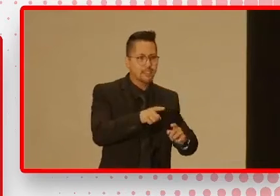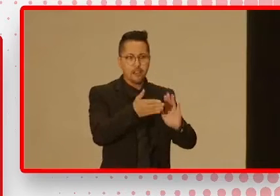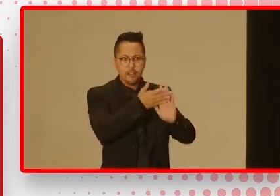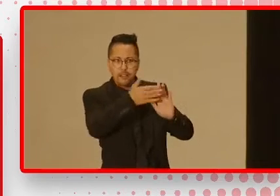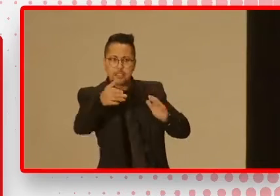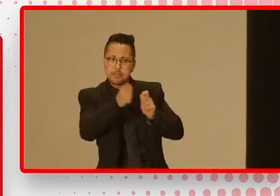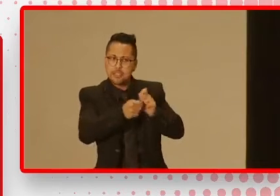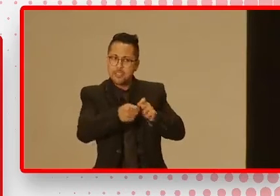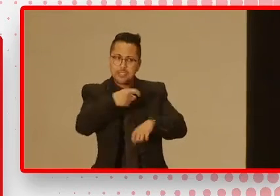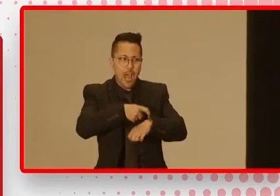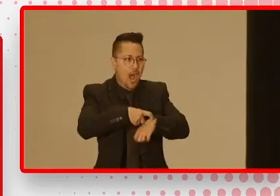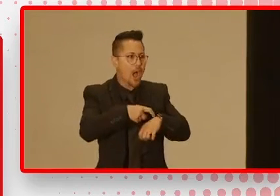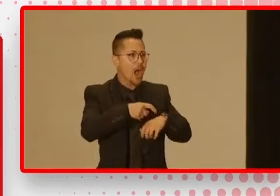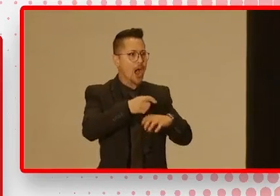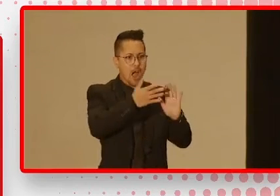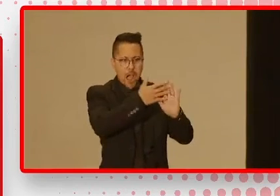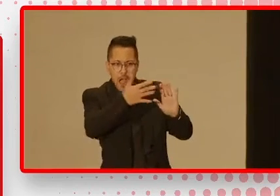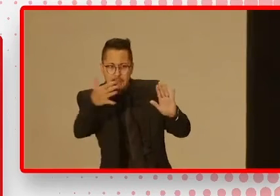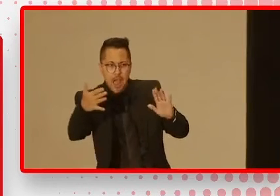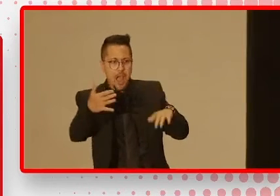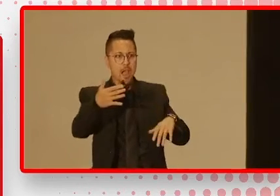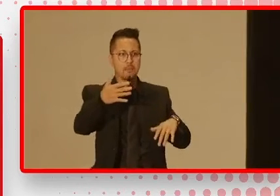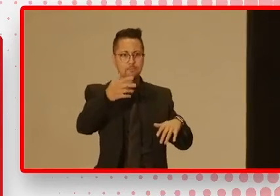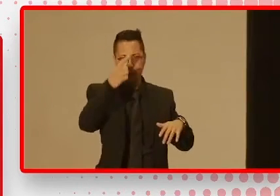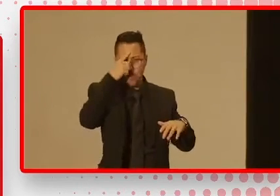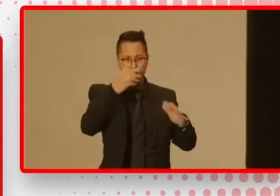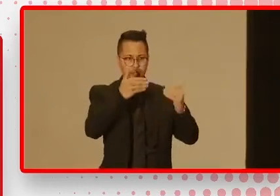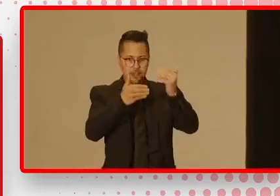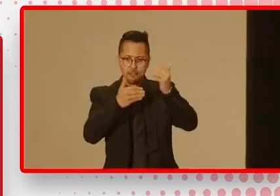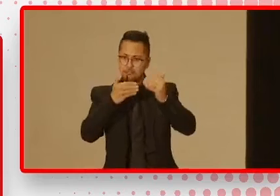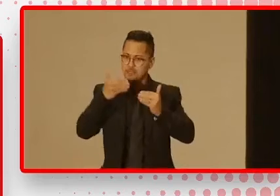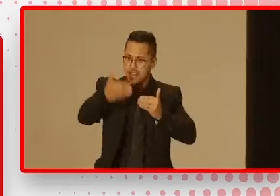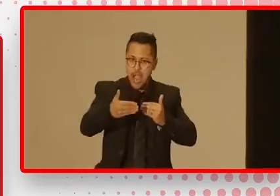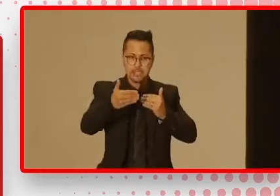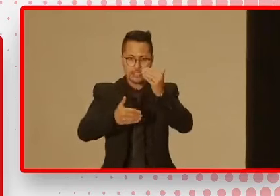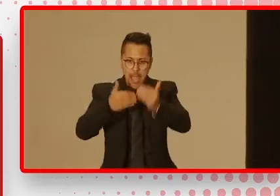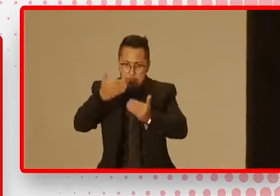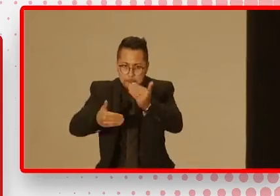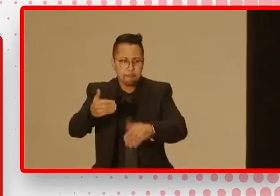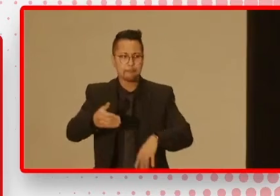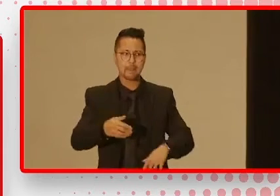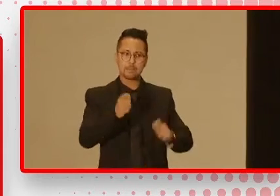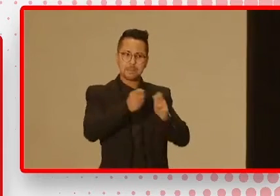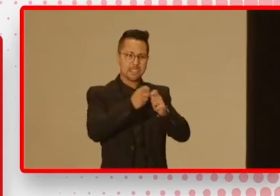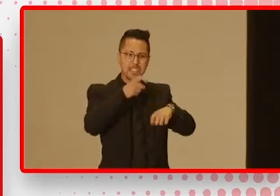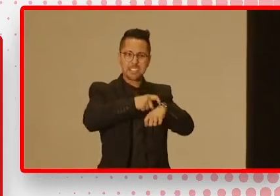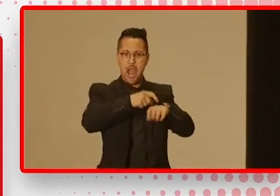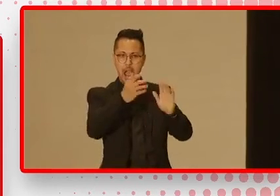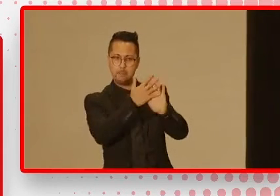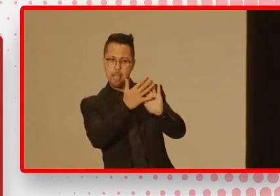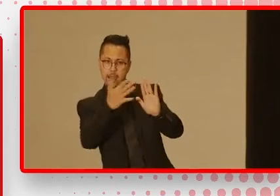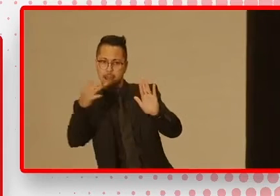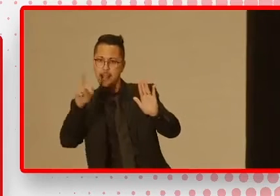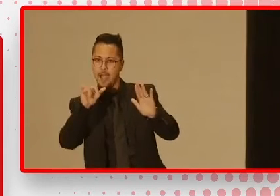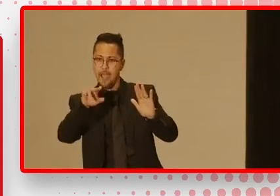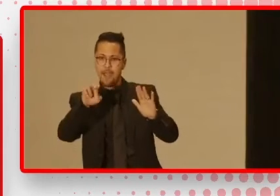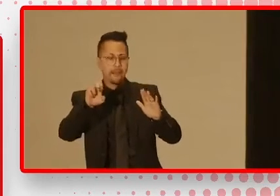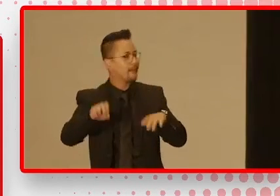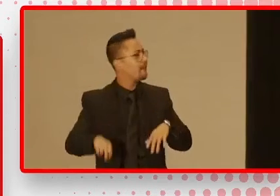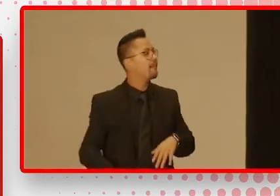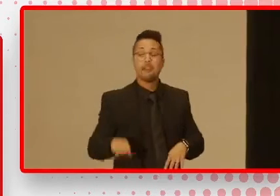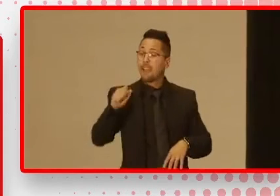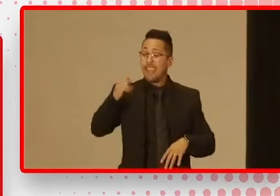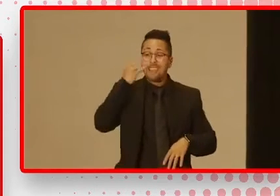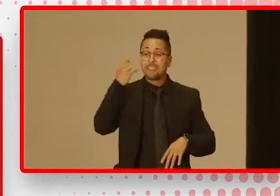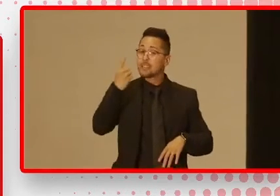one process and then the next step and then the next step, so that we have a kind of a timeline in mind? Yeah, so when someone